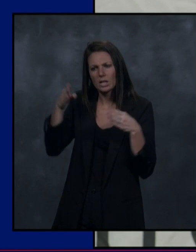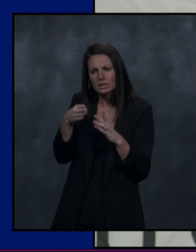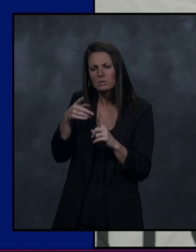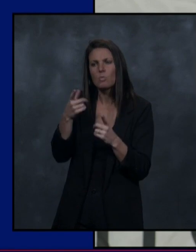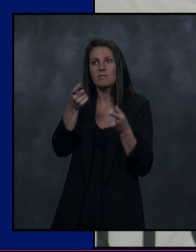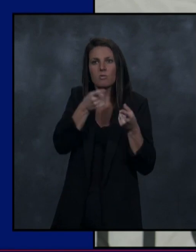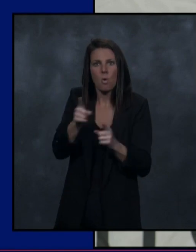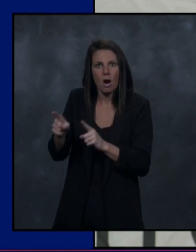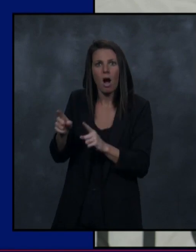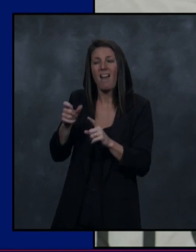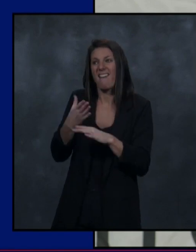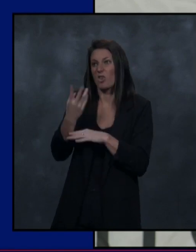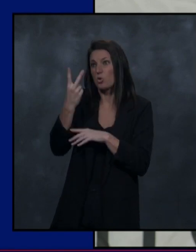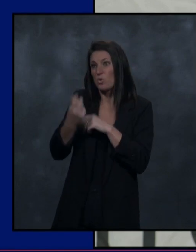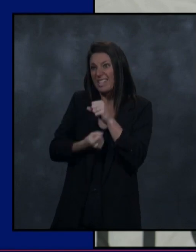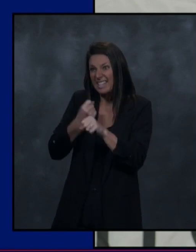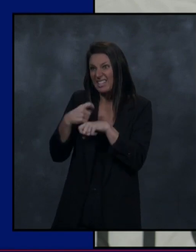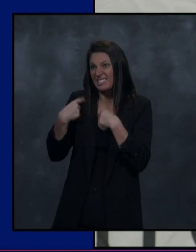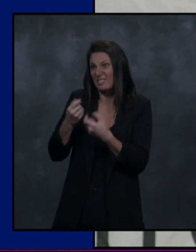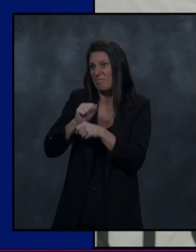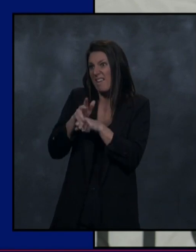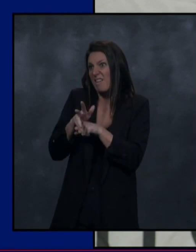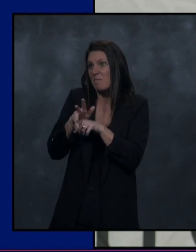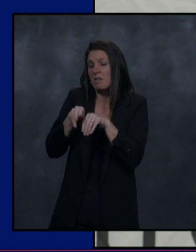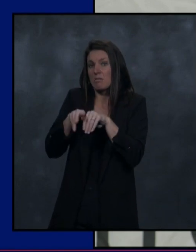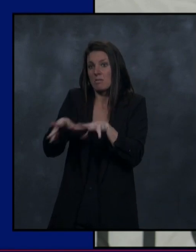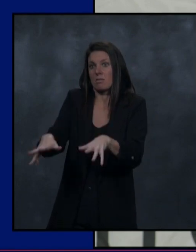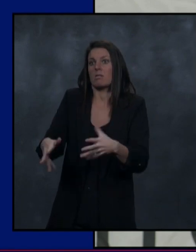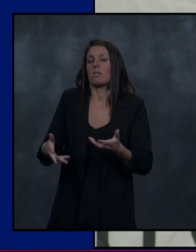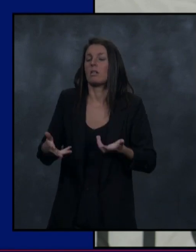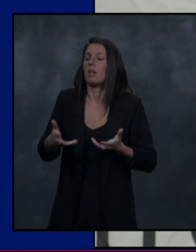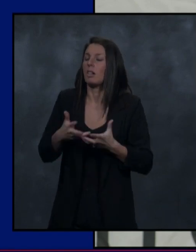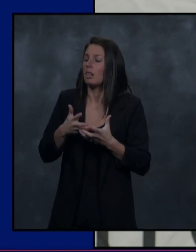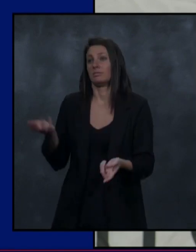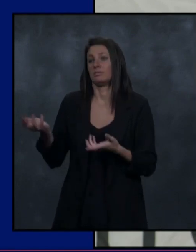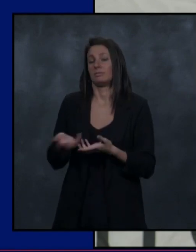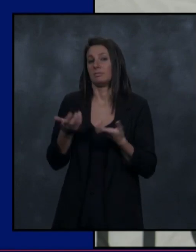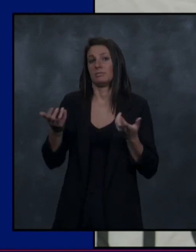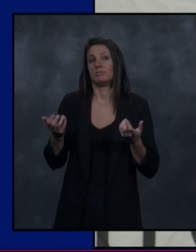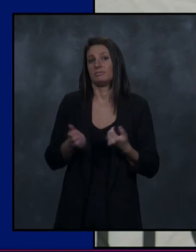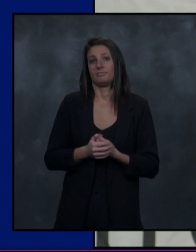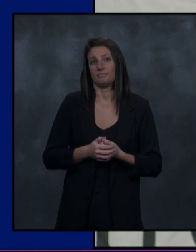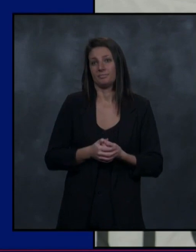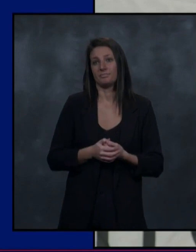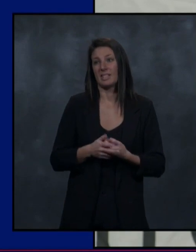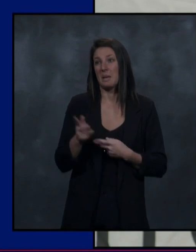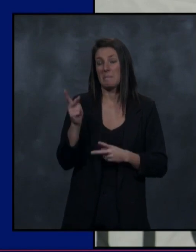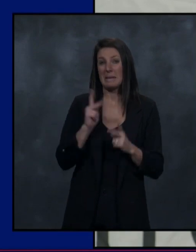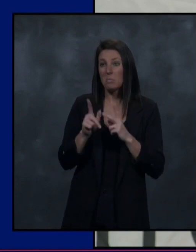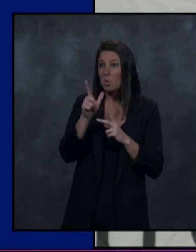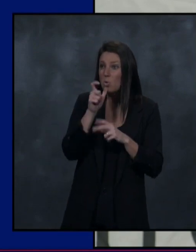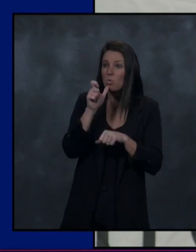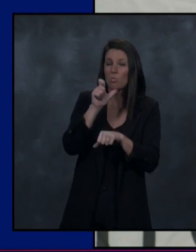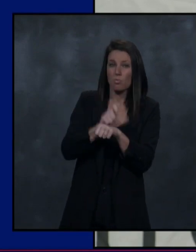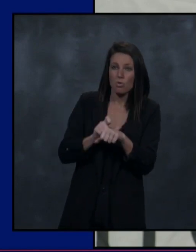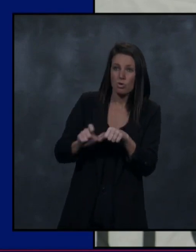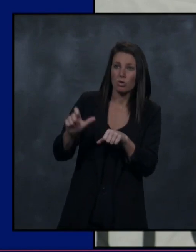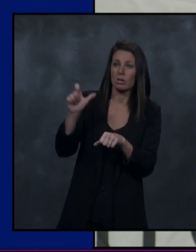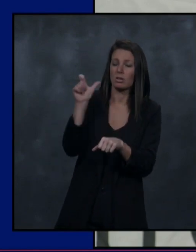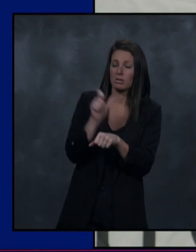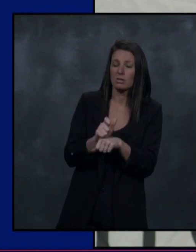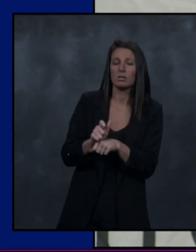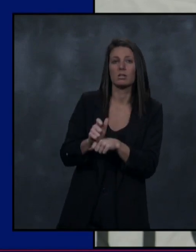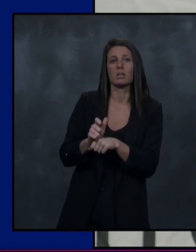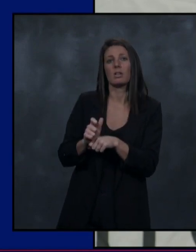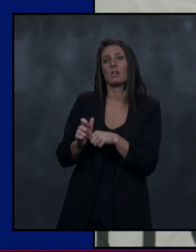and what actually is happening after 2 years of this pandemic. There's a lot of burnout, and then people have worked hard and